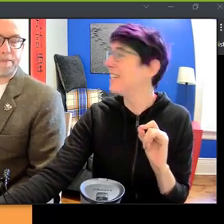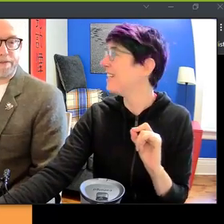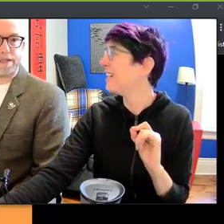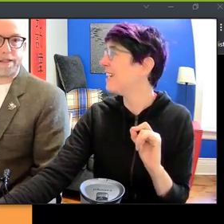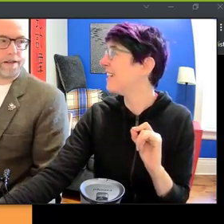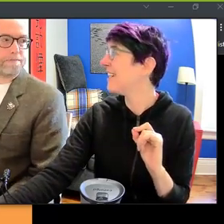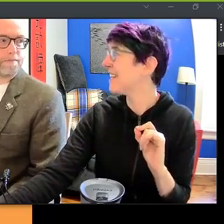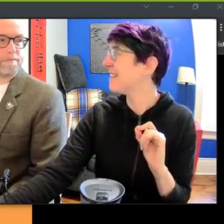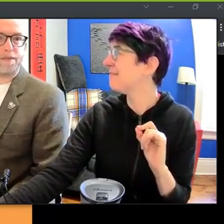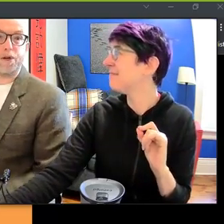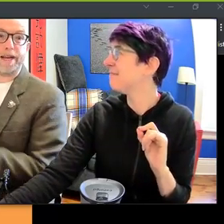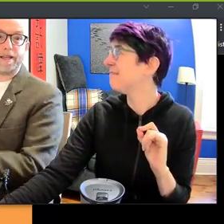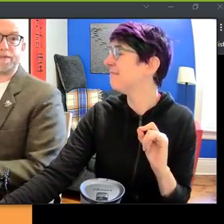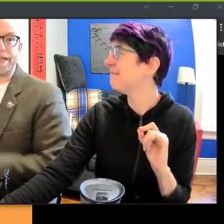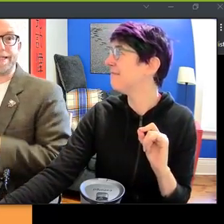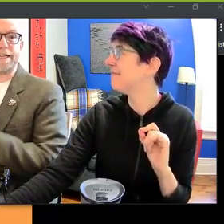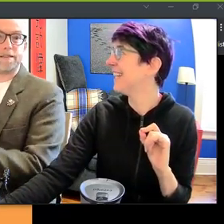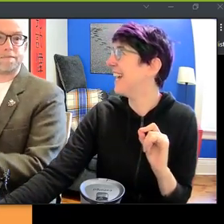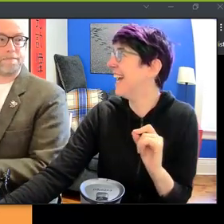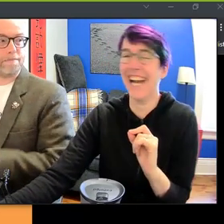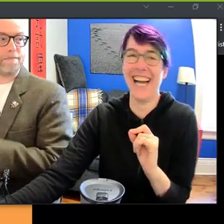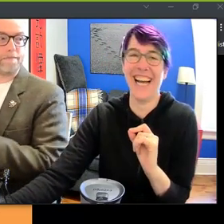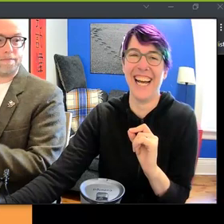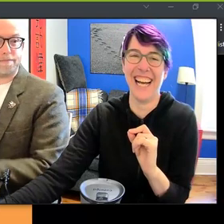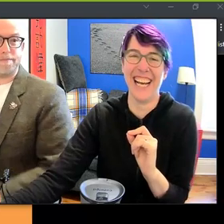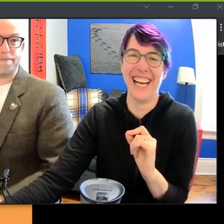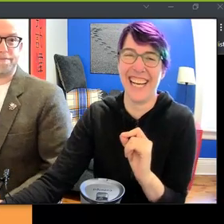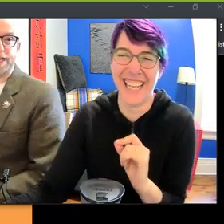Schmidt advice there. Is it? You can do anything for 10 seconds.